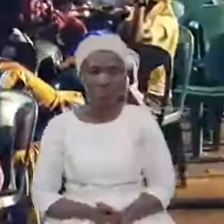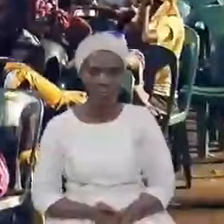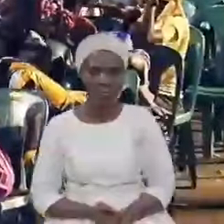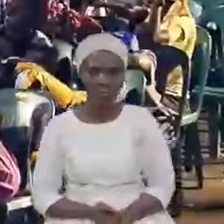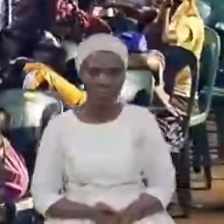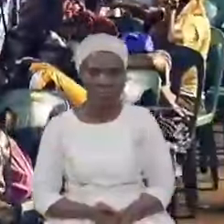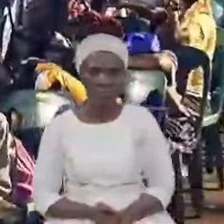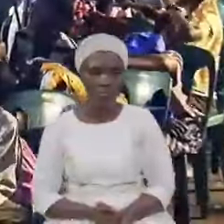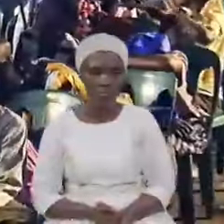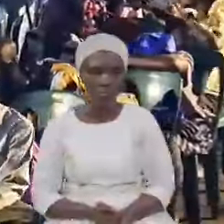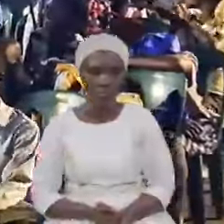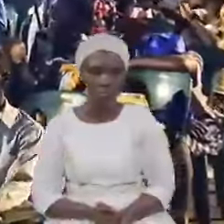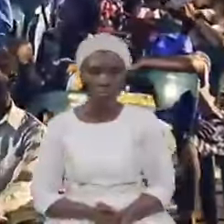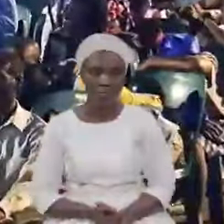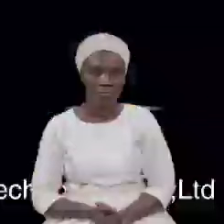Yes.